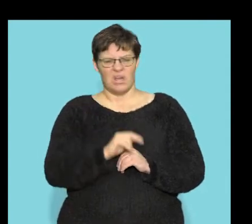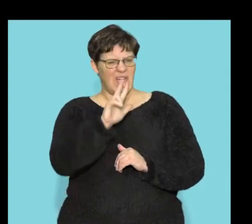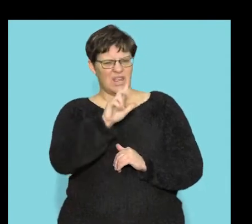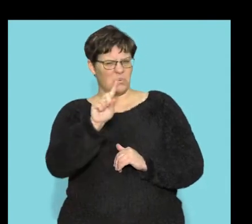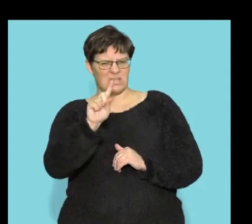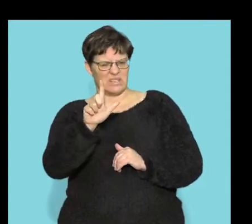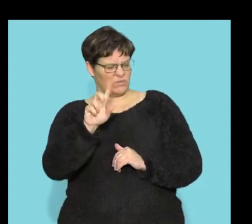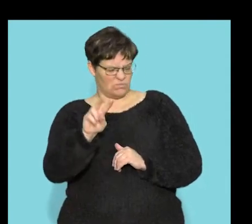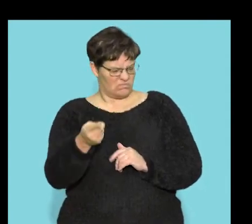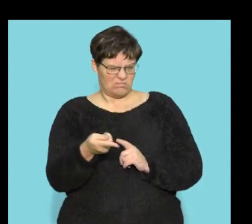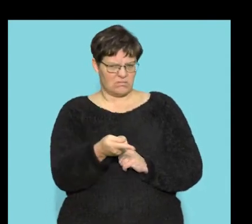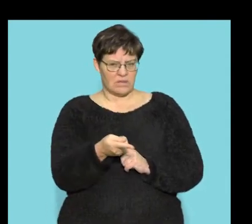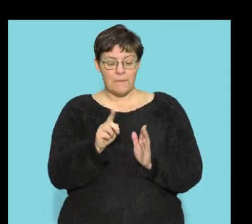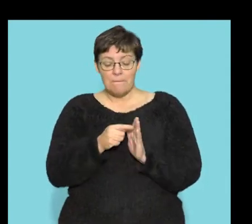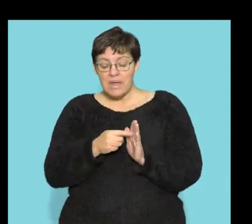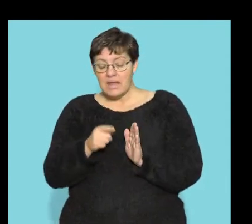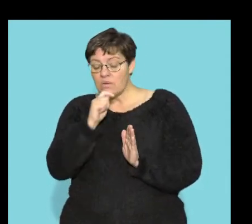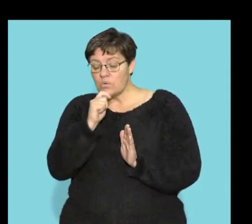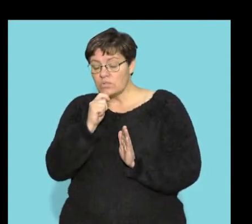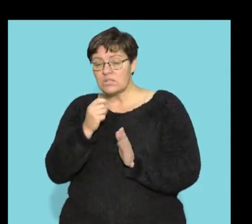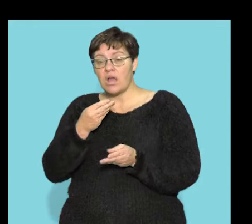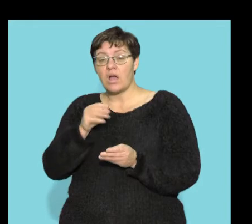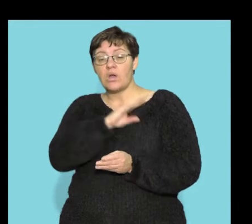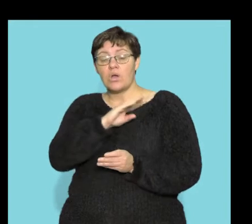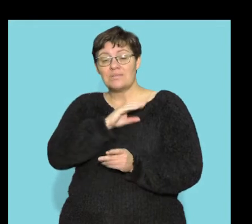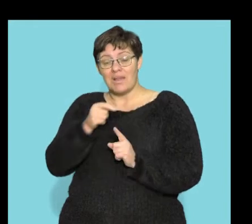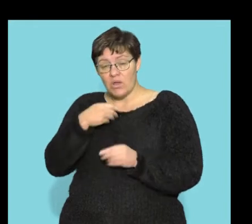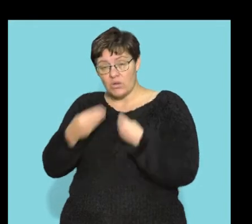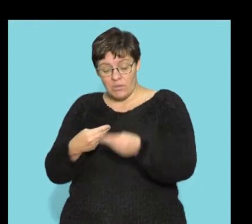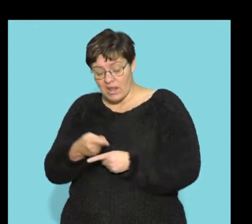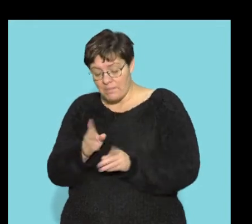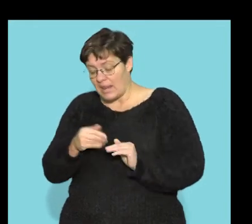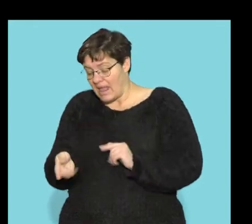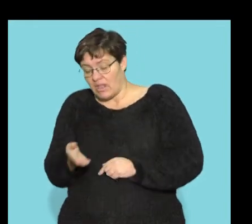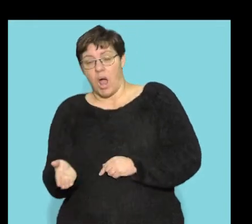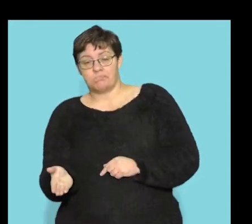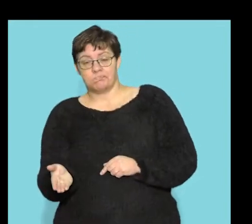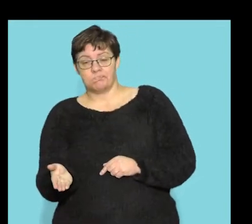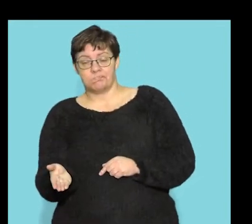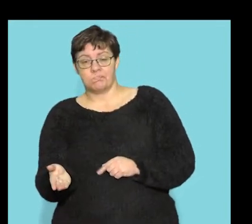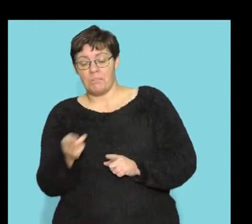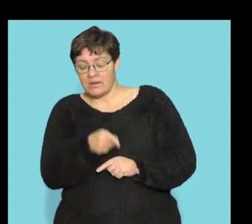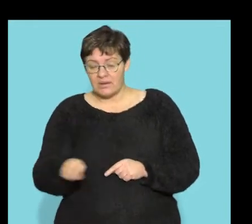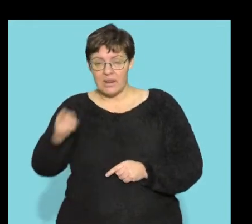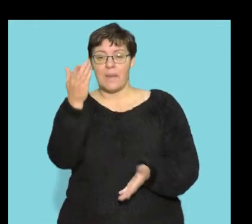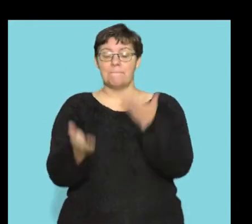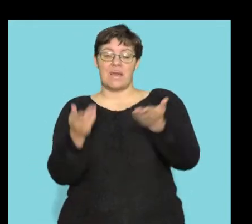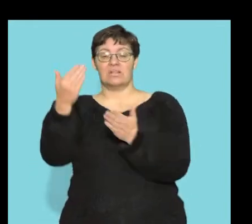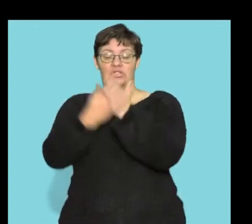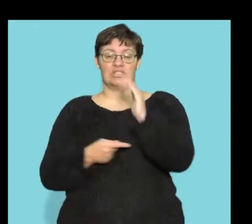8172? That is your consumable stores on hand left over. That will go to your balance sheet